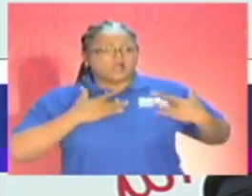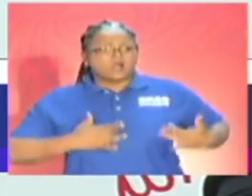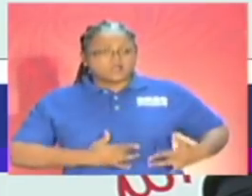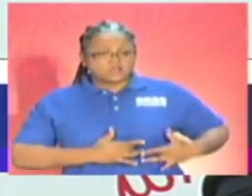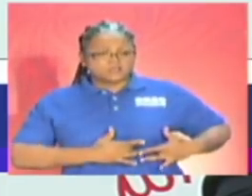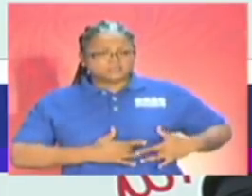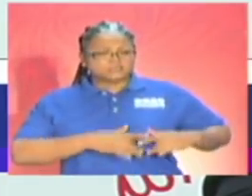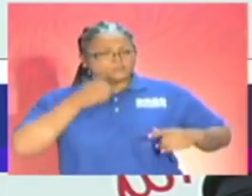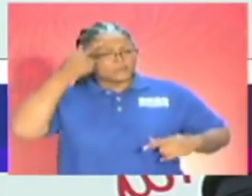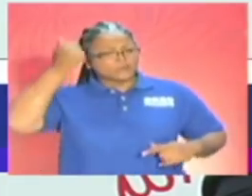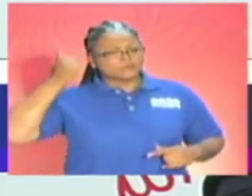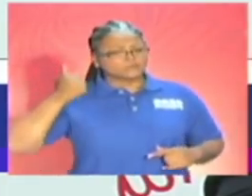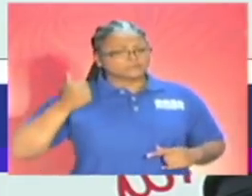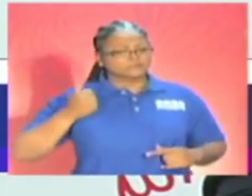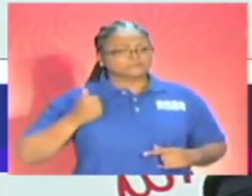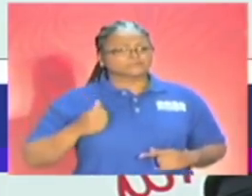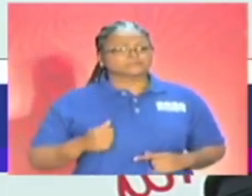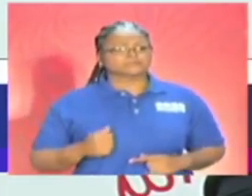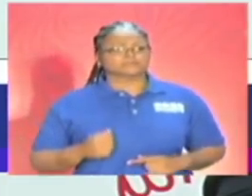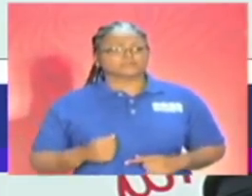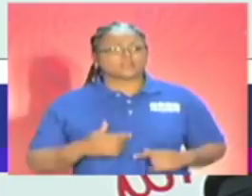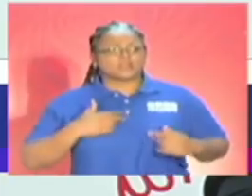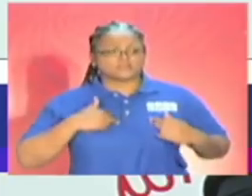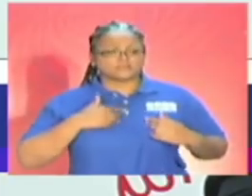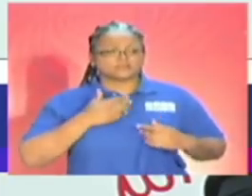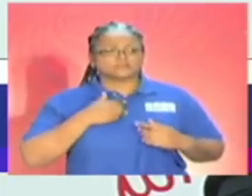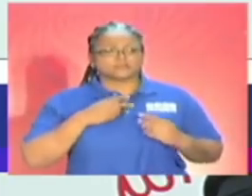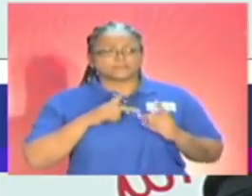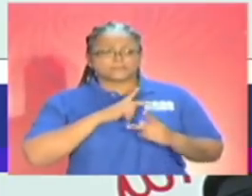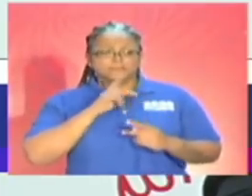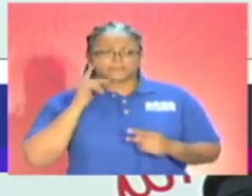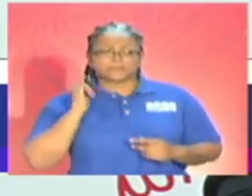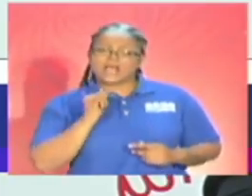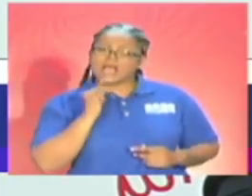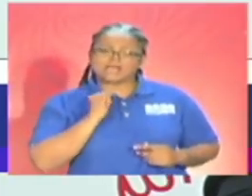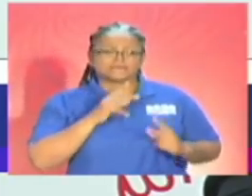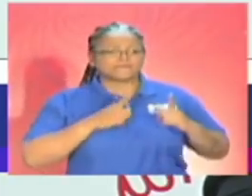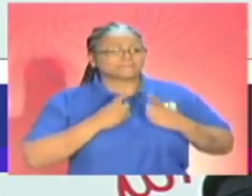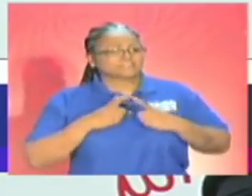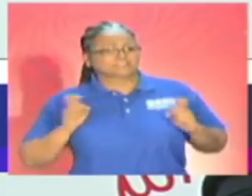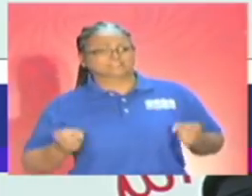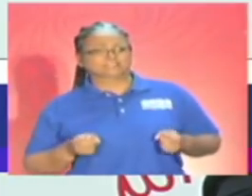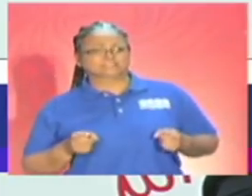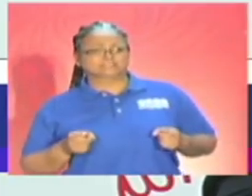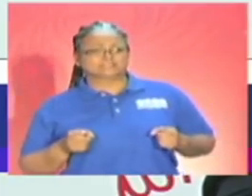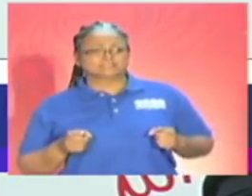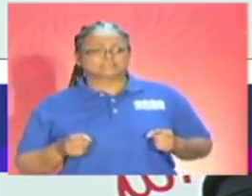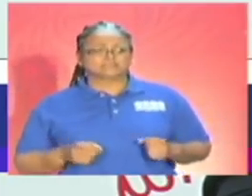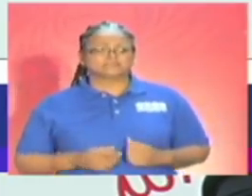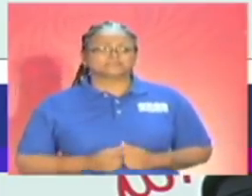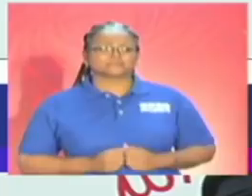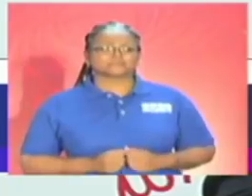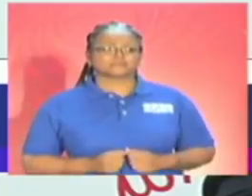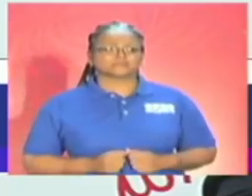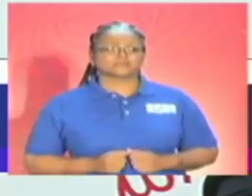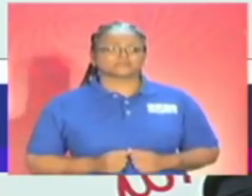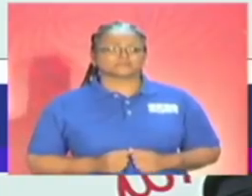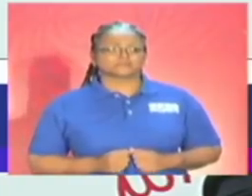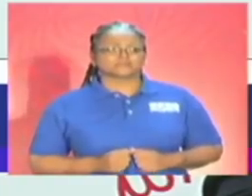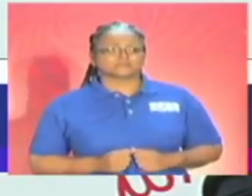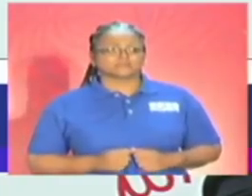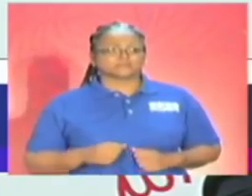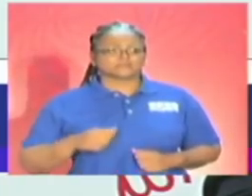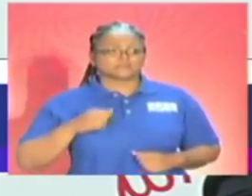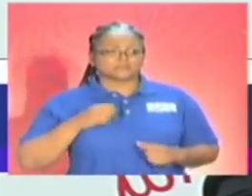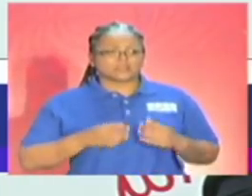reactions. So if your child falls into that group, then obviously you will have a discussion with your vaccinator,